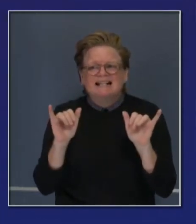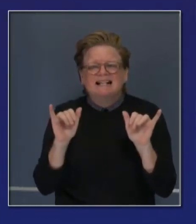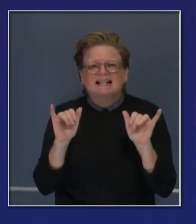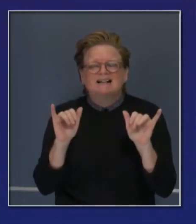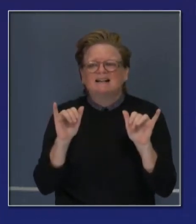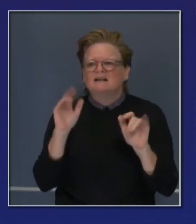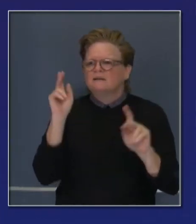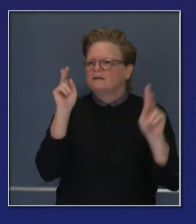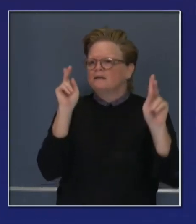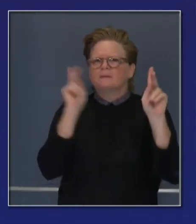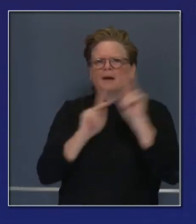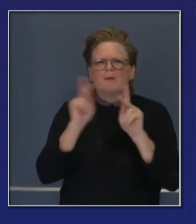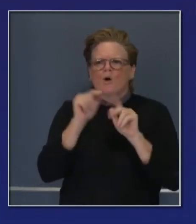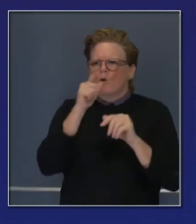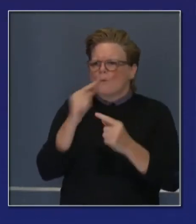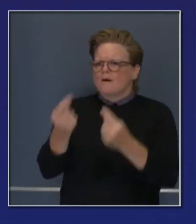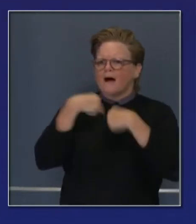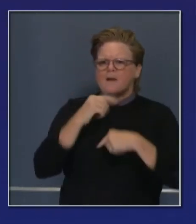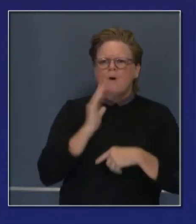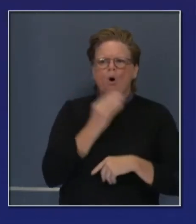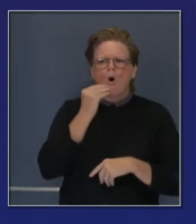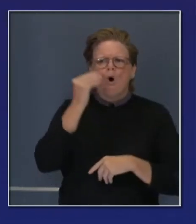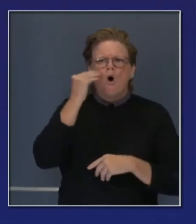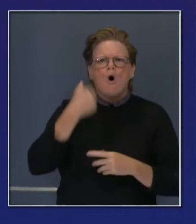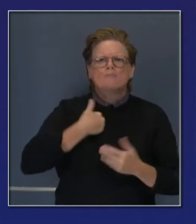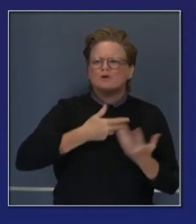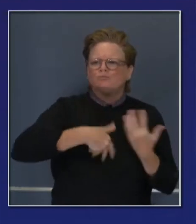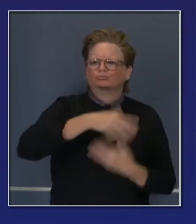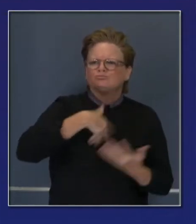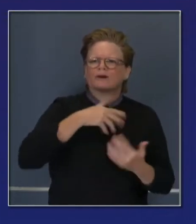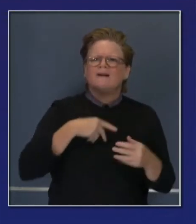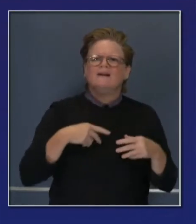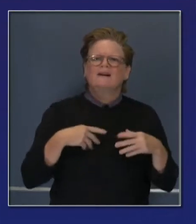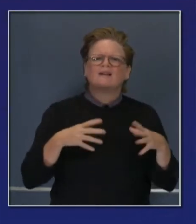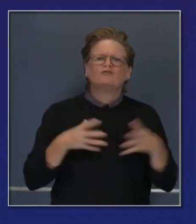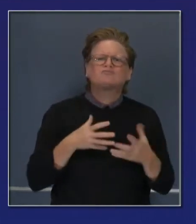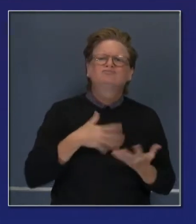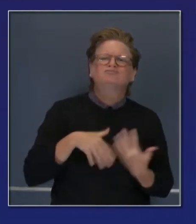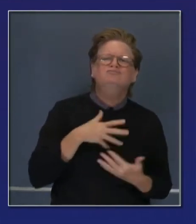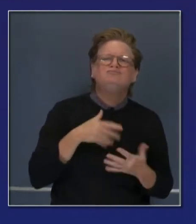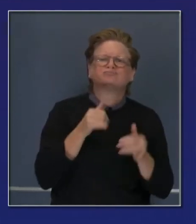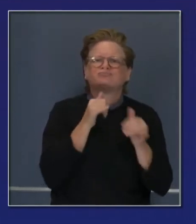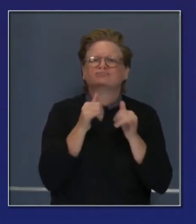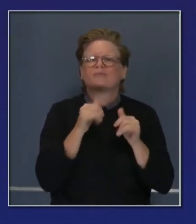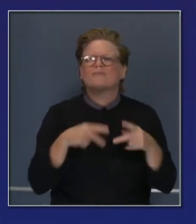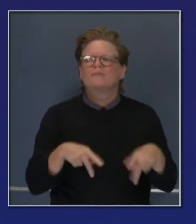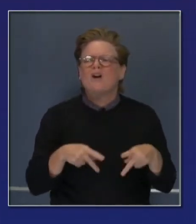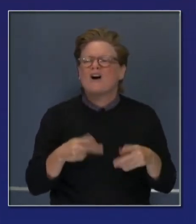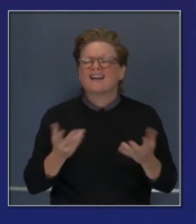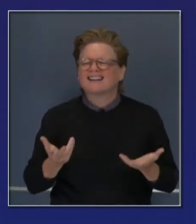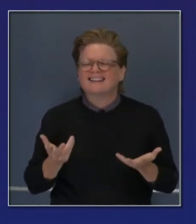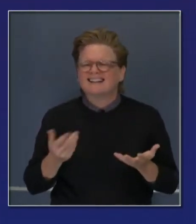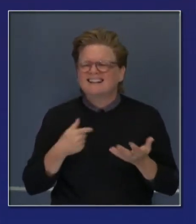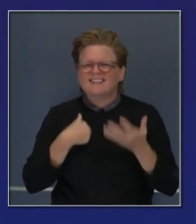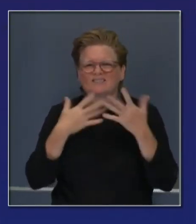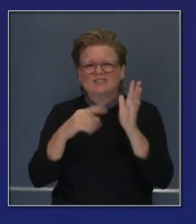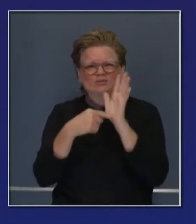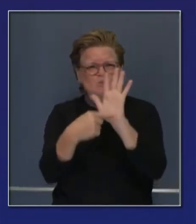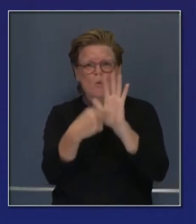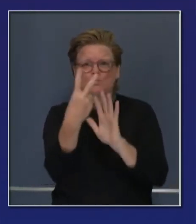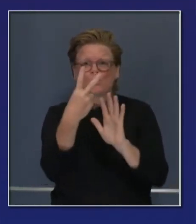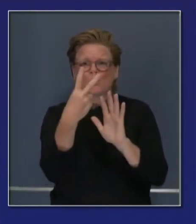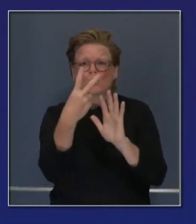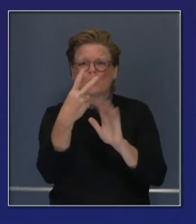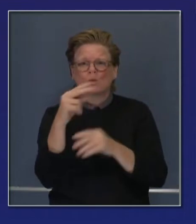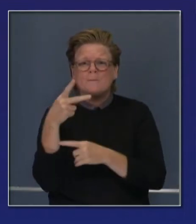by. Those events highlighted in that PSA or those 2 PSAs should be cautionary tales in terms of just making sure